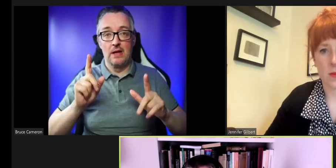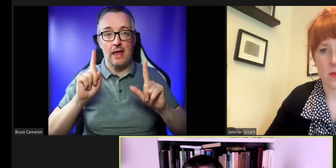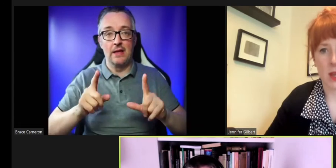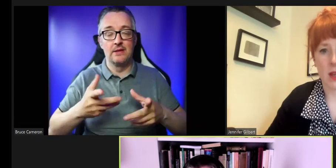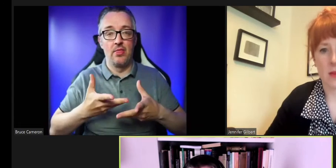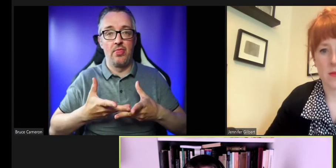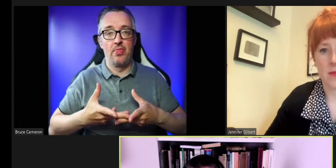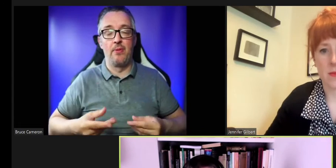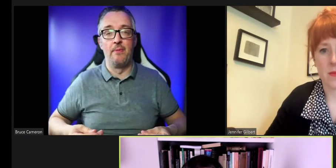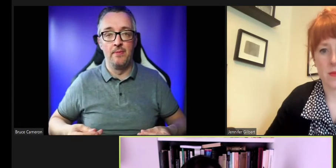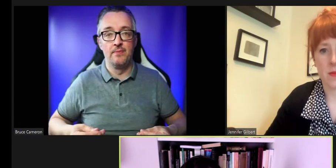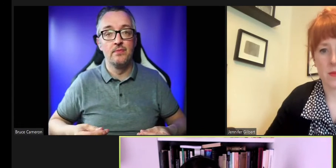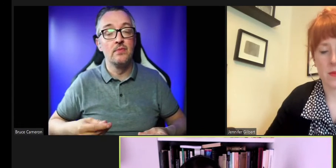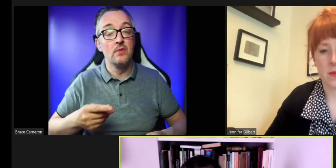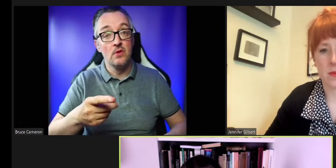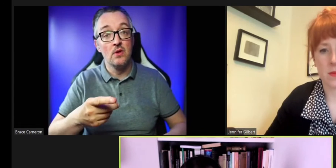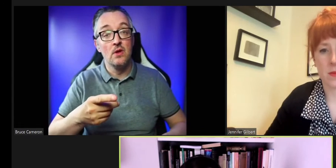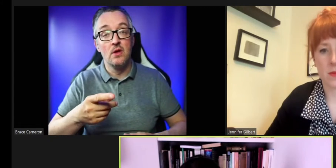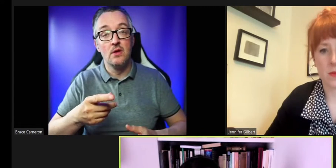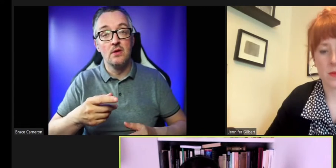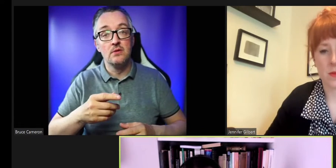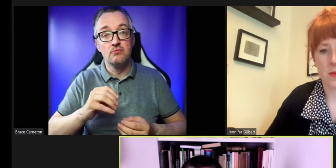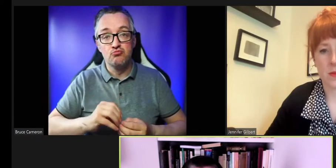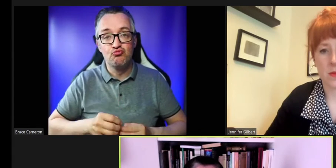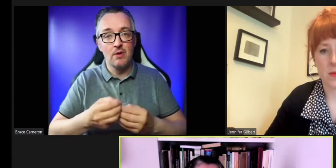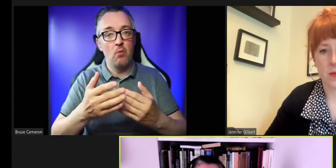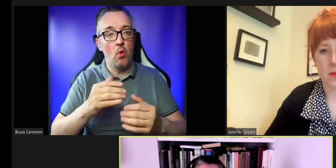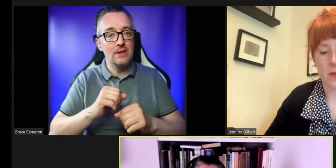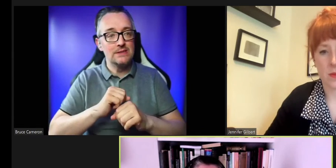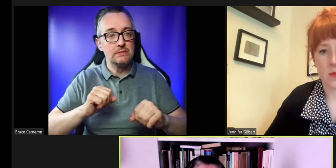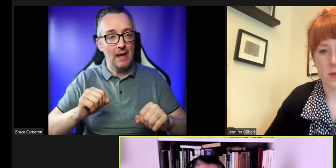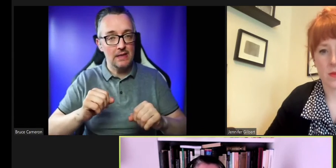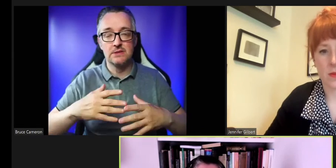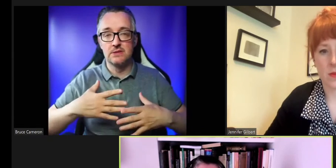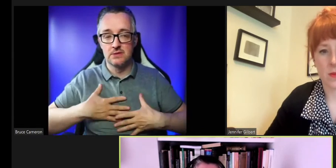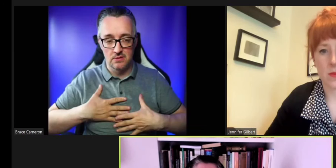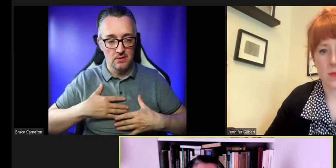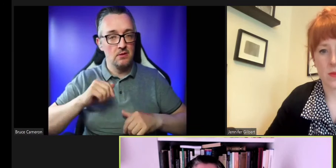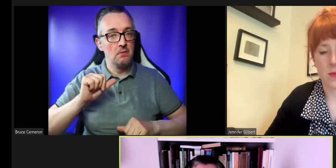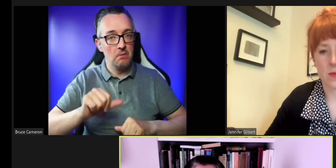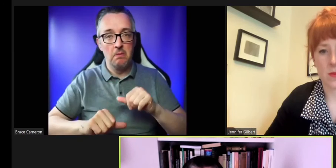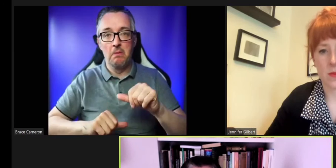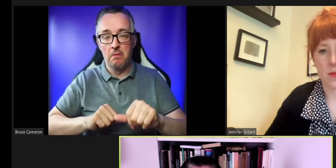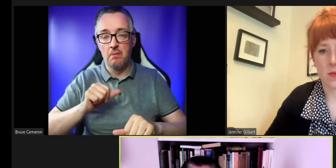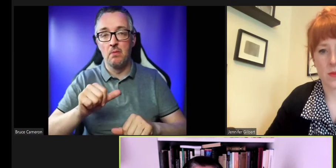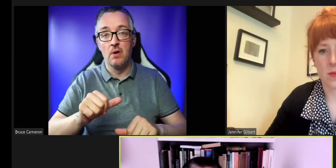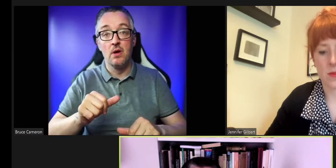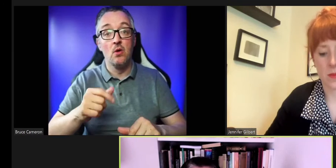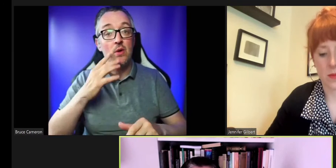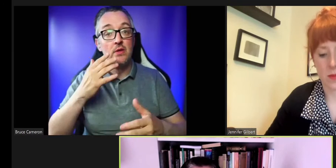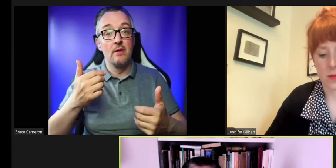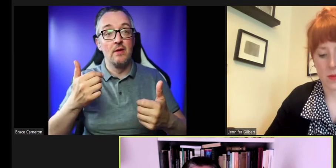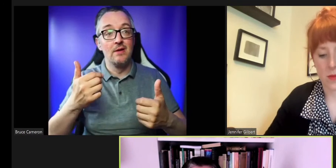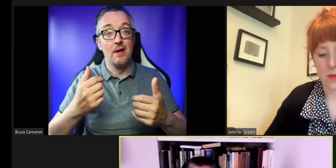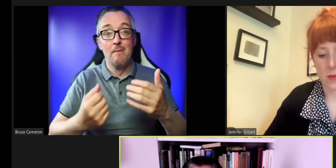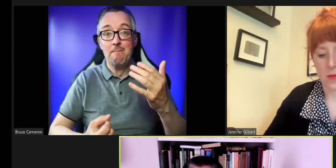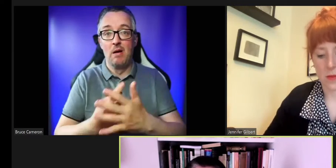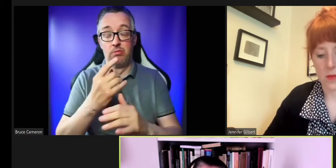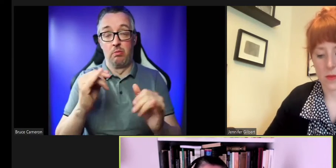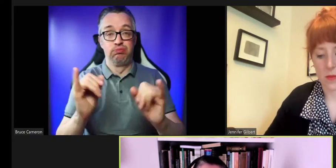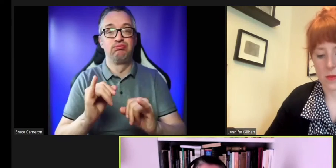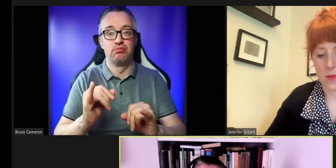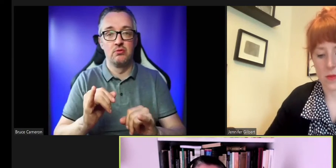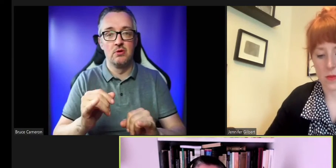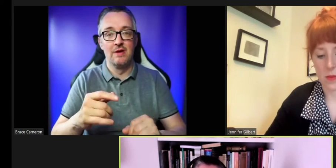quickly. Yeah. But if you're actually creating more space generally for yourself over time, then when it does go a bit wonky, it